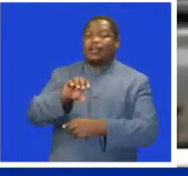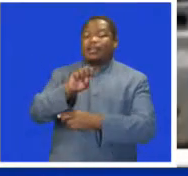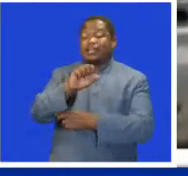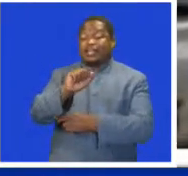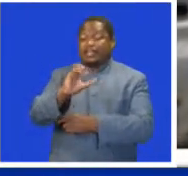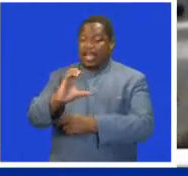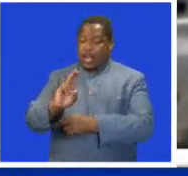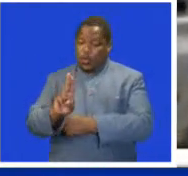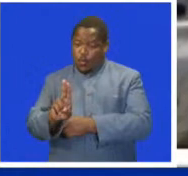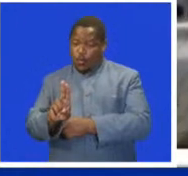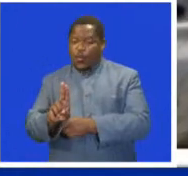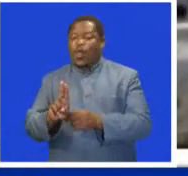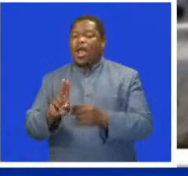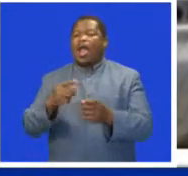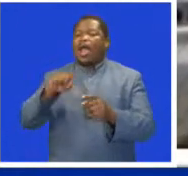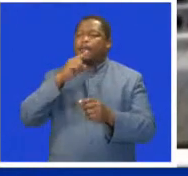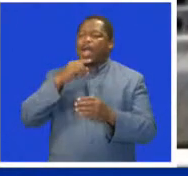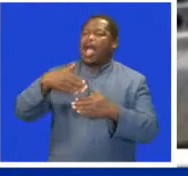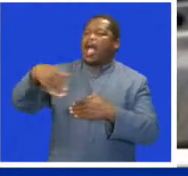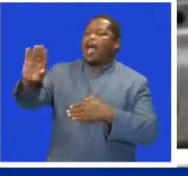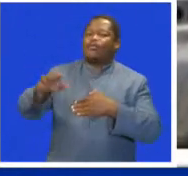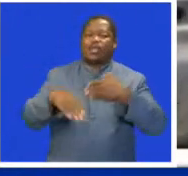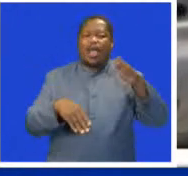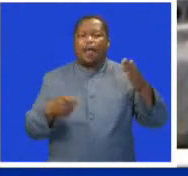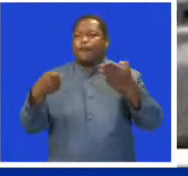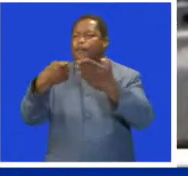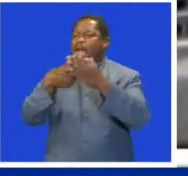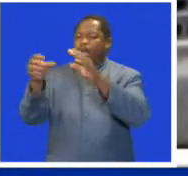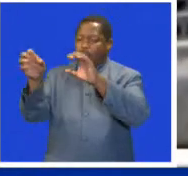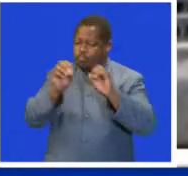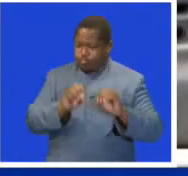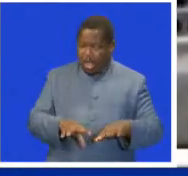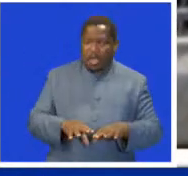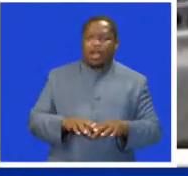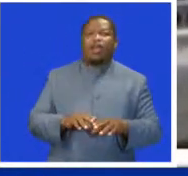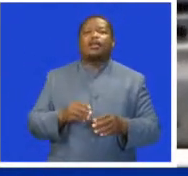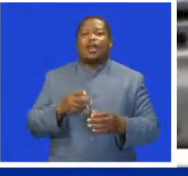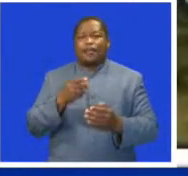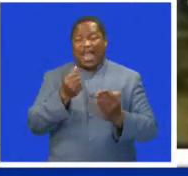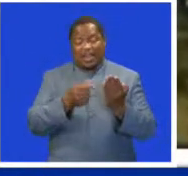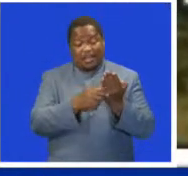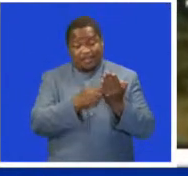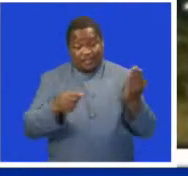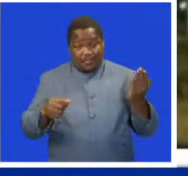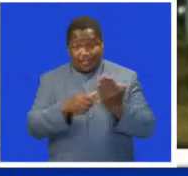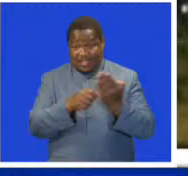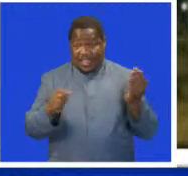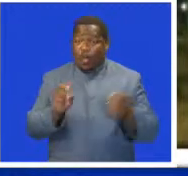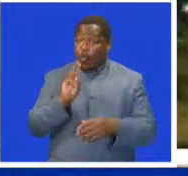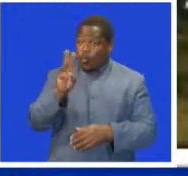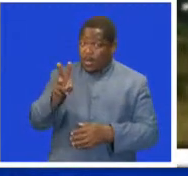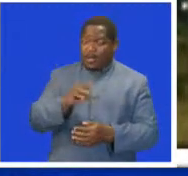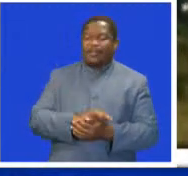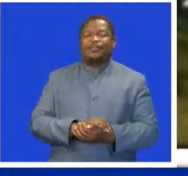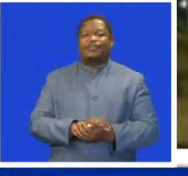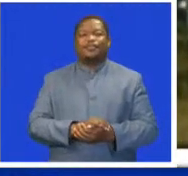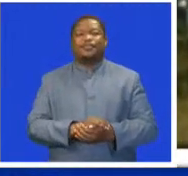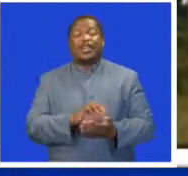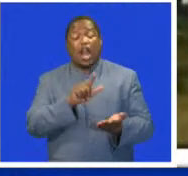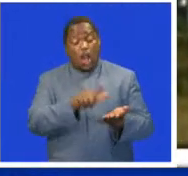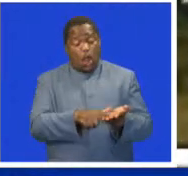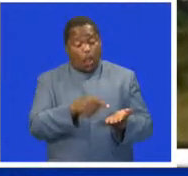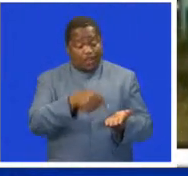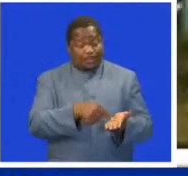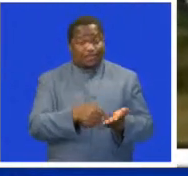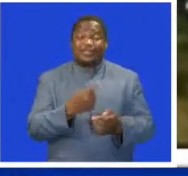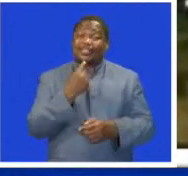Customs Union. Lo mthetho lona uthi letimoto lo letineminyaka lemine kuya kulesikhombisa